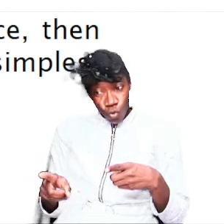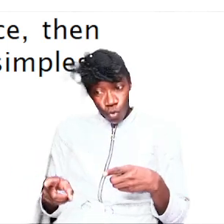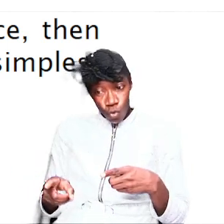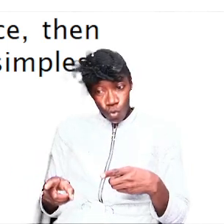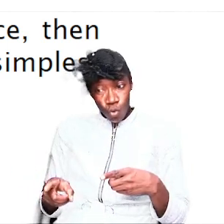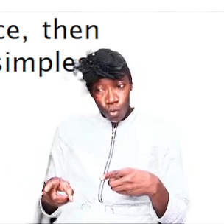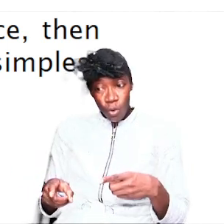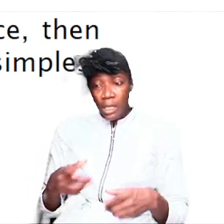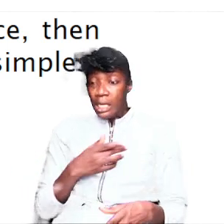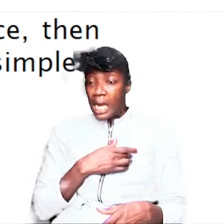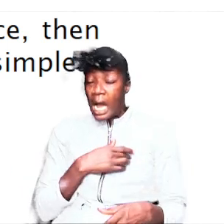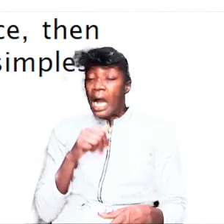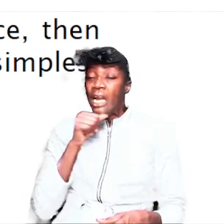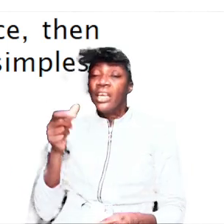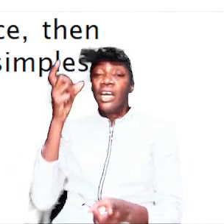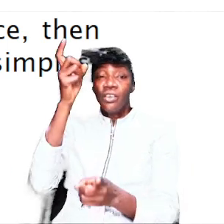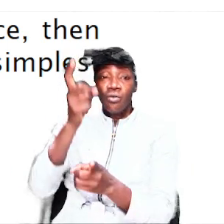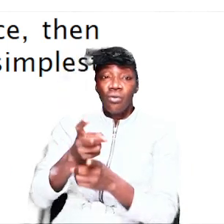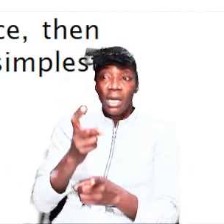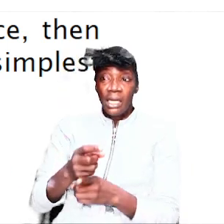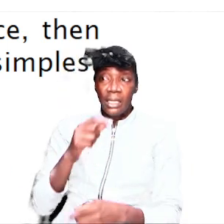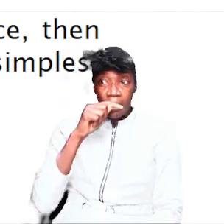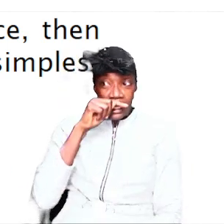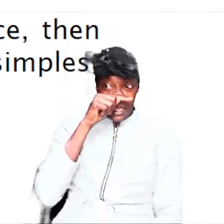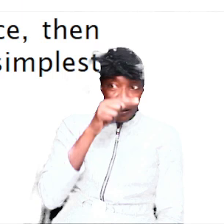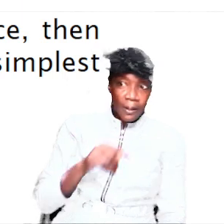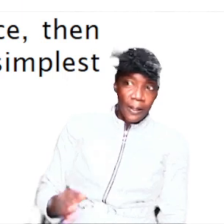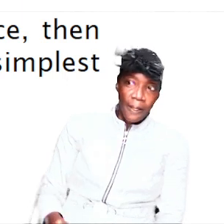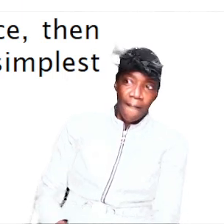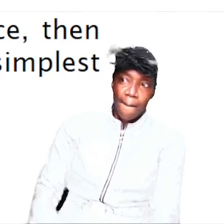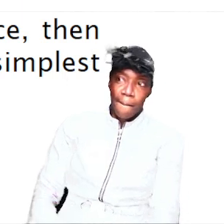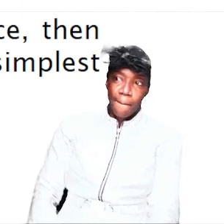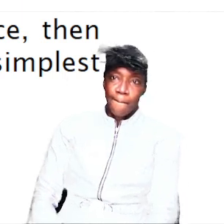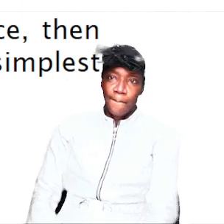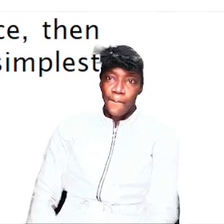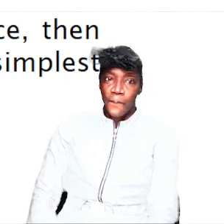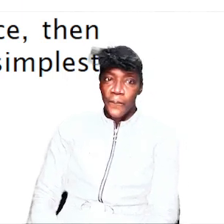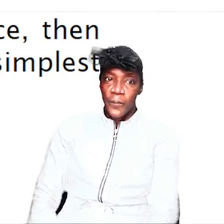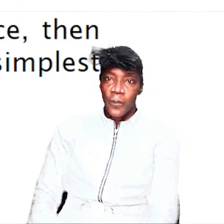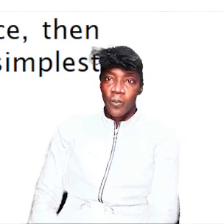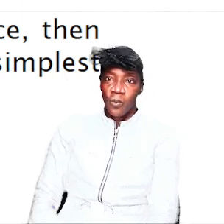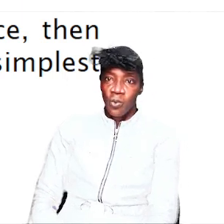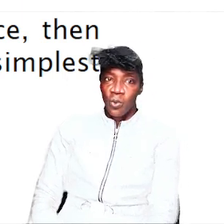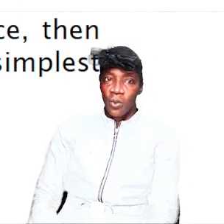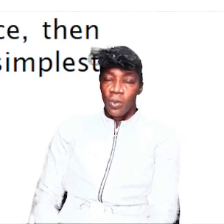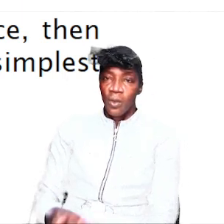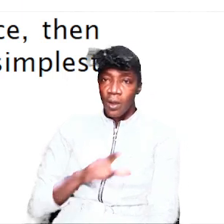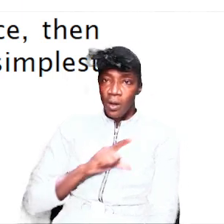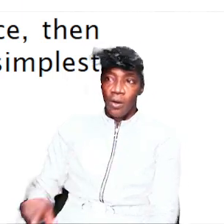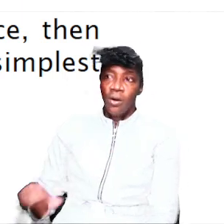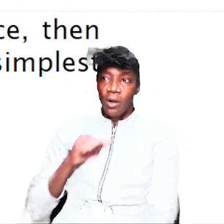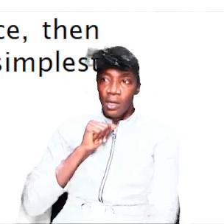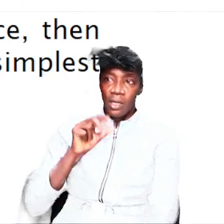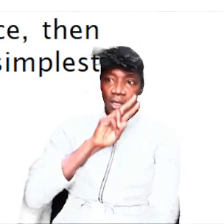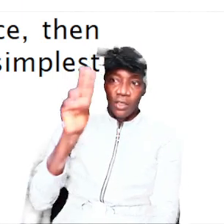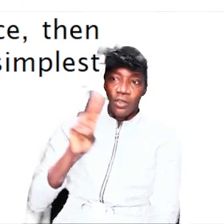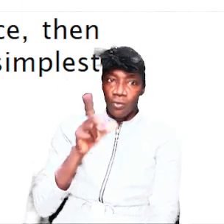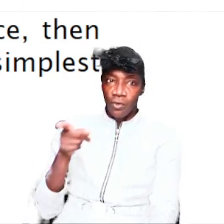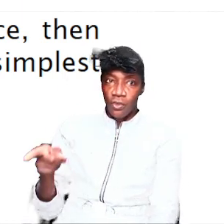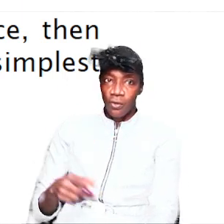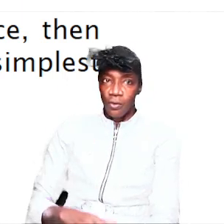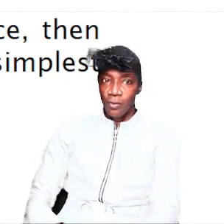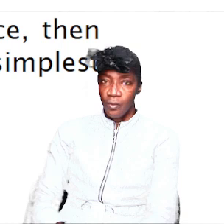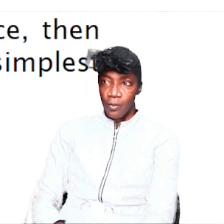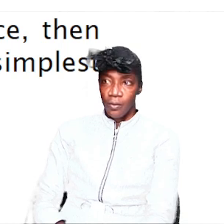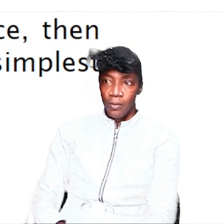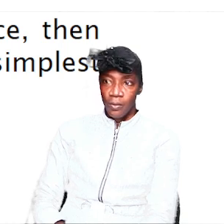the heart is not in the right place, then the Lord, amen, will not use you to do